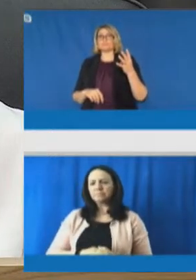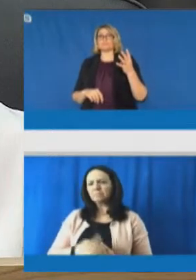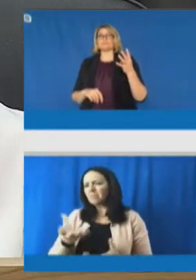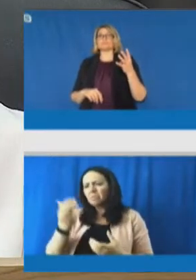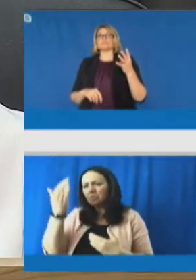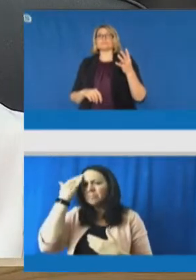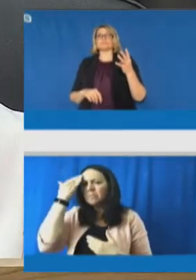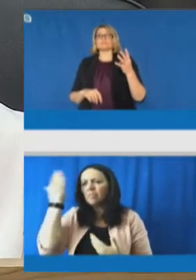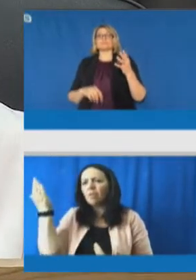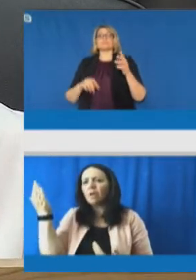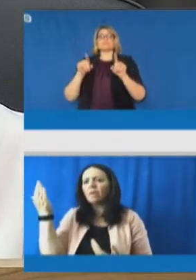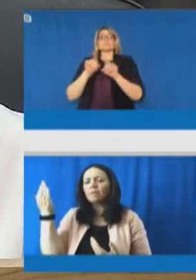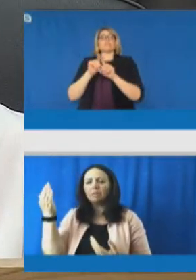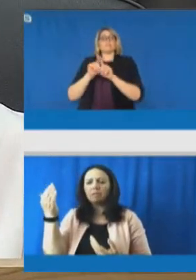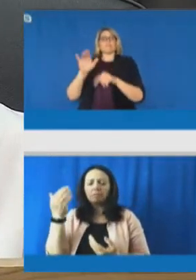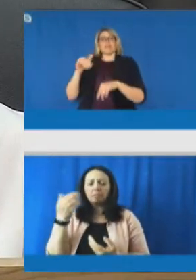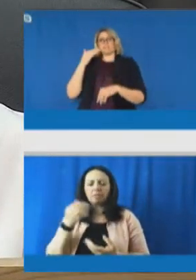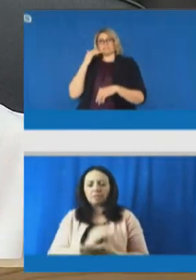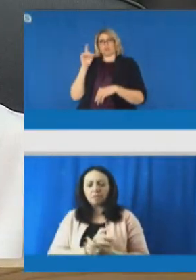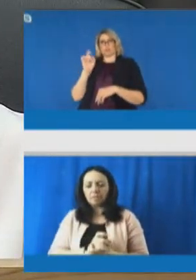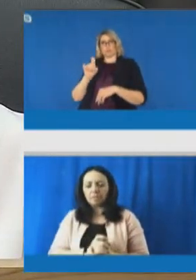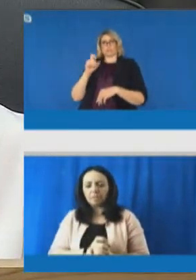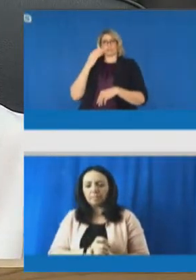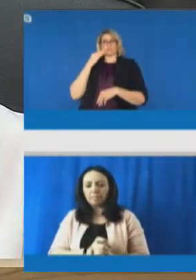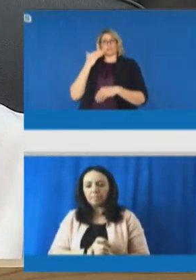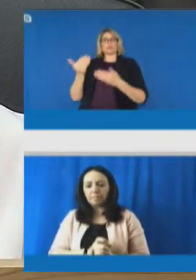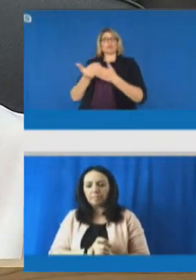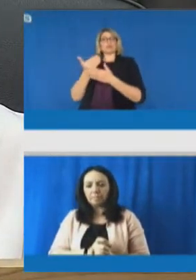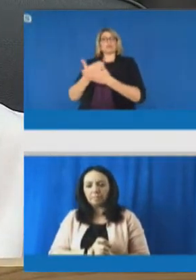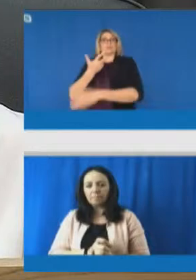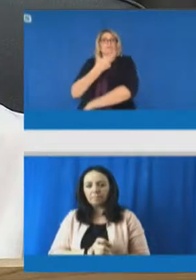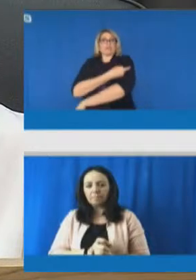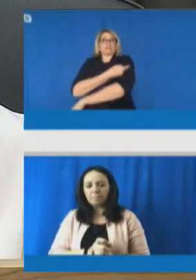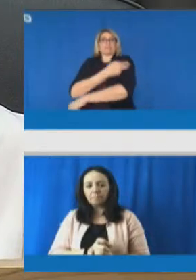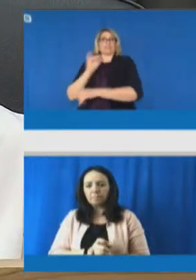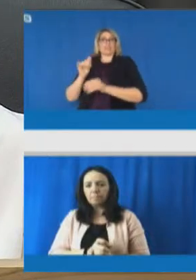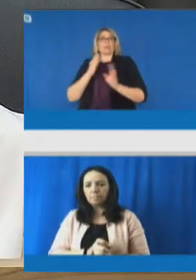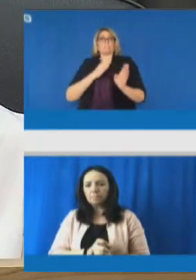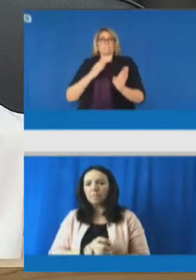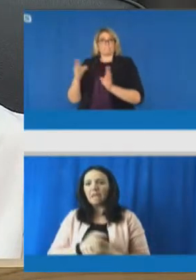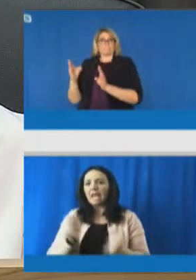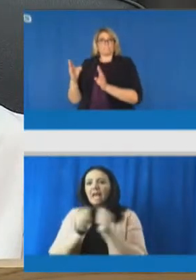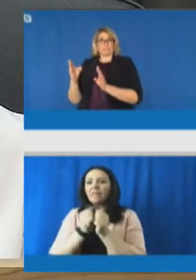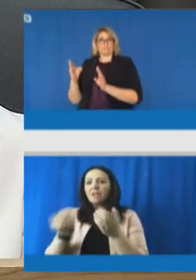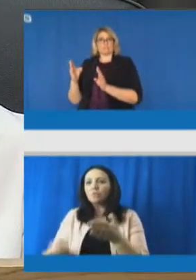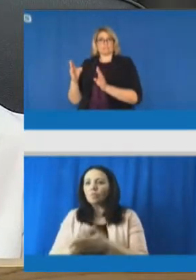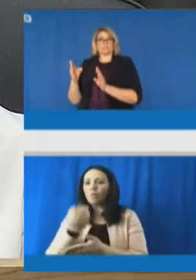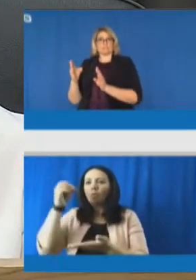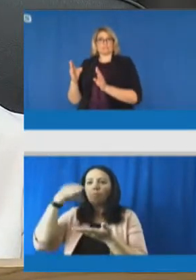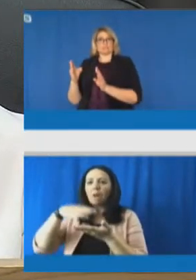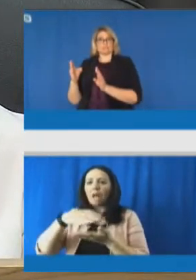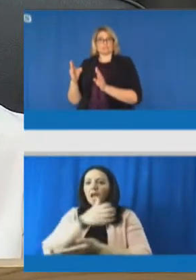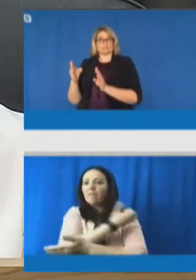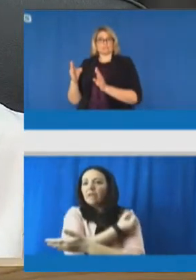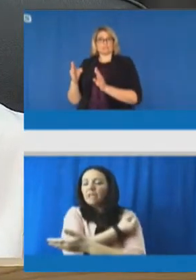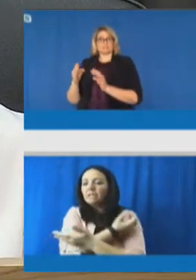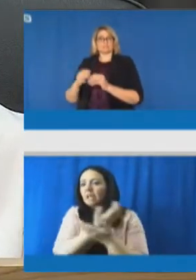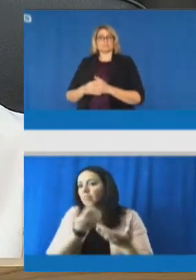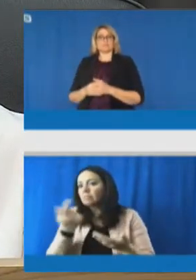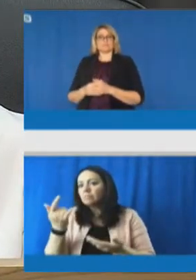So daily commuters, those who regularly travel across the borders, truckers and rotational